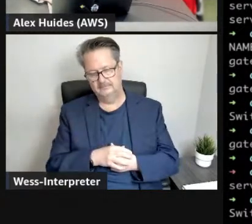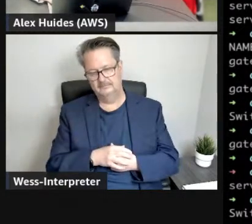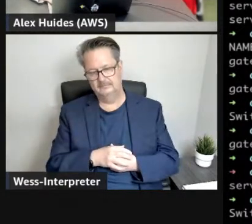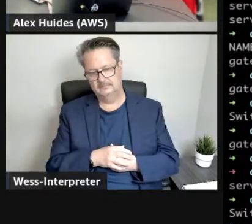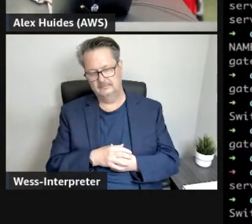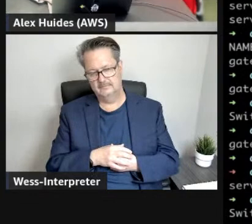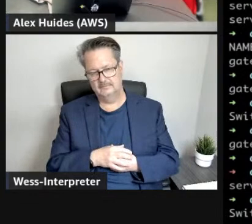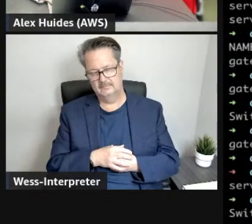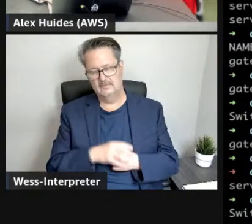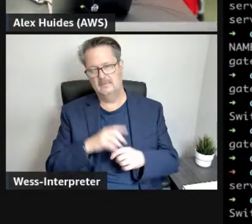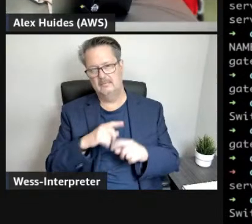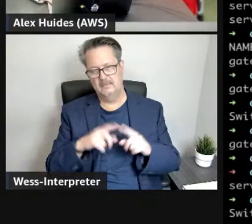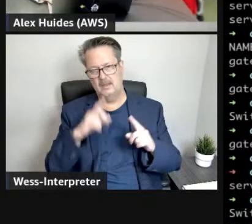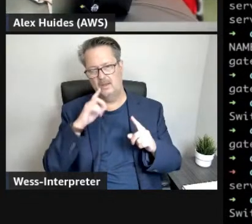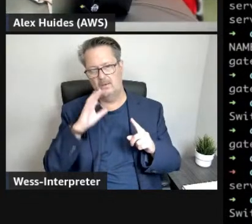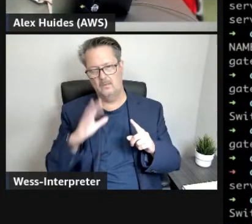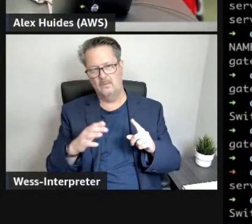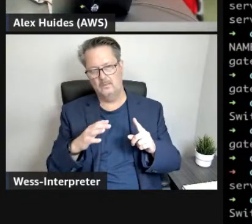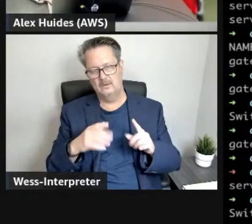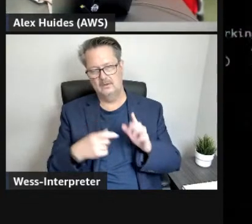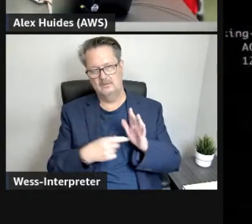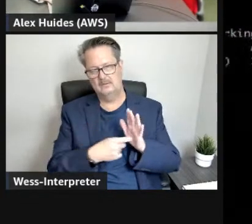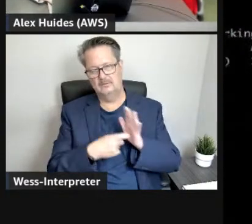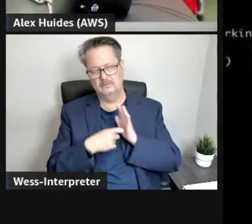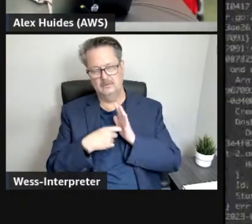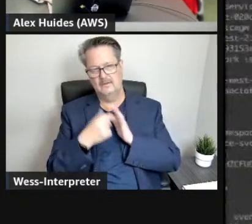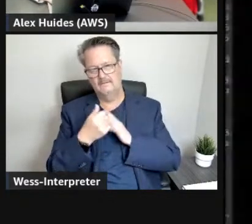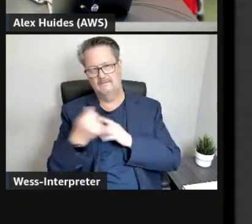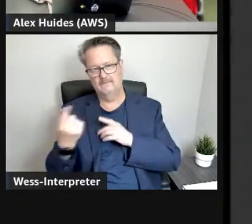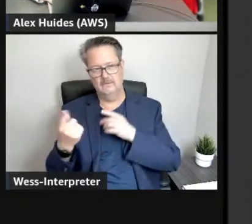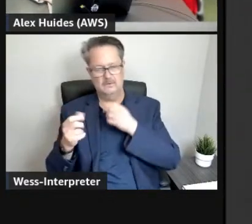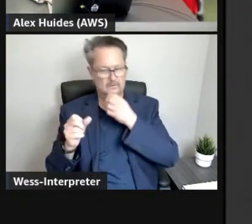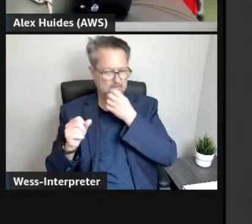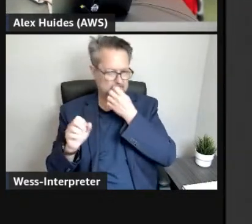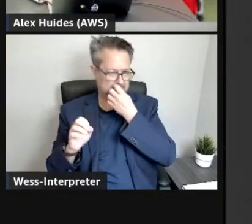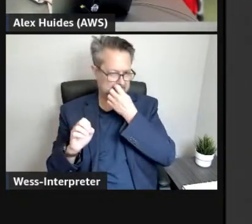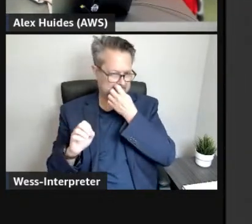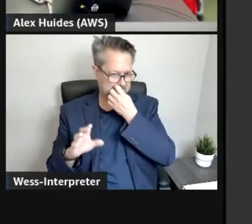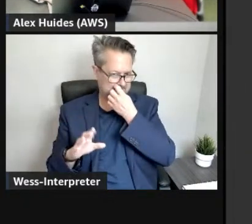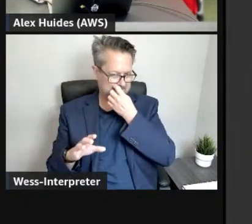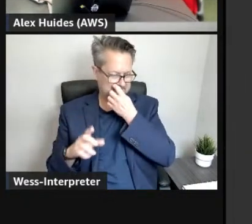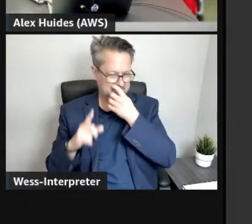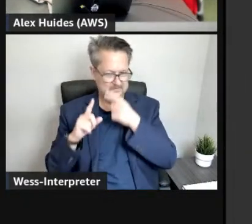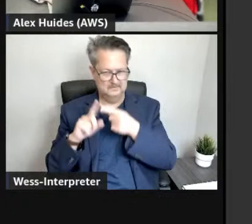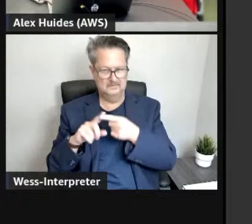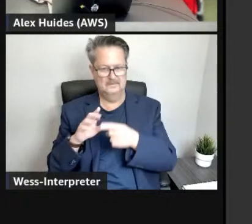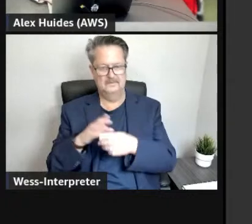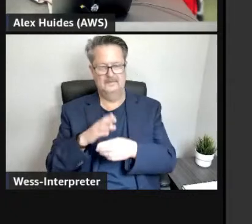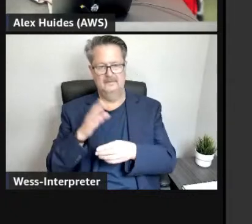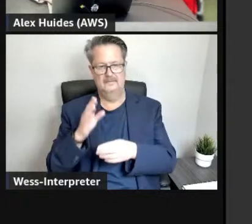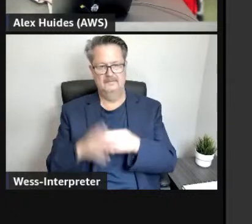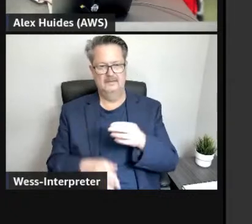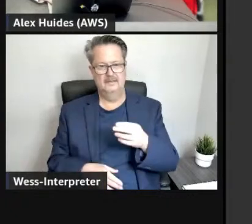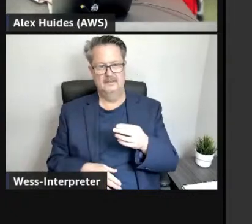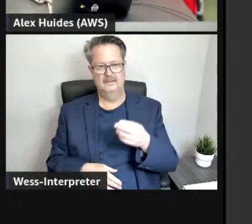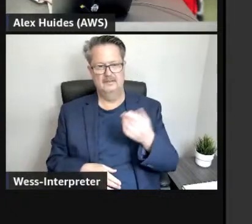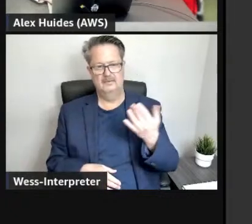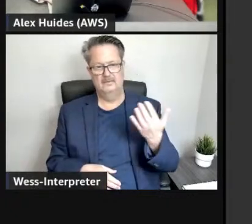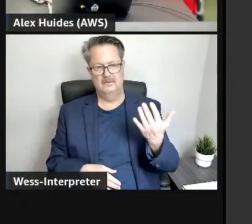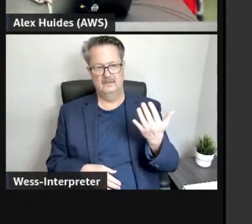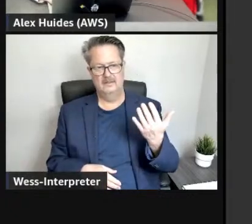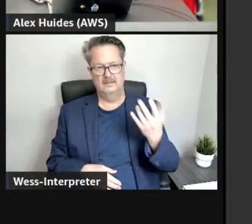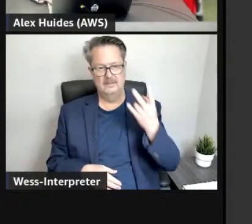but it will take just a few seconds to be there. In the meanwhile, let me just